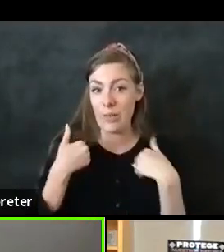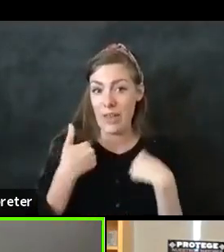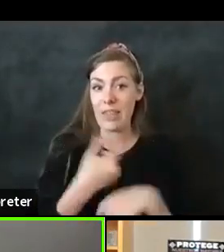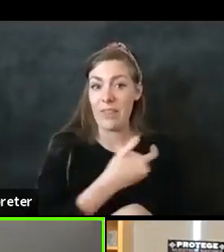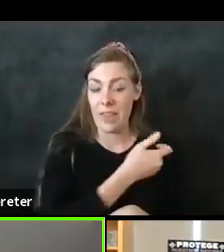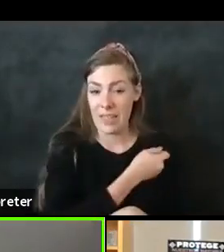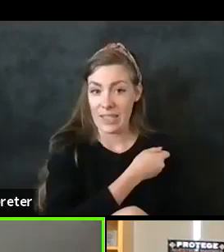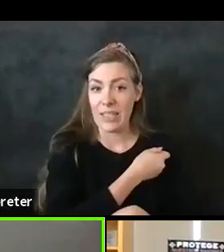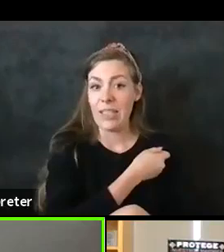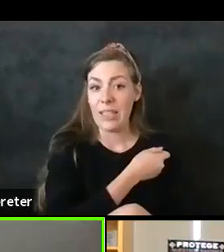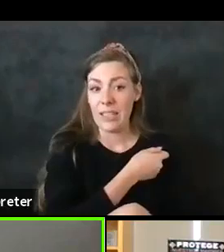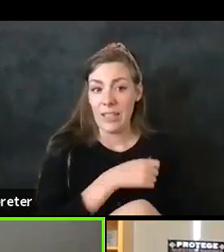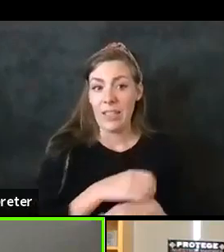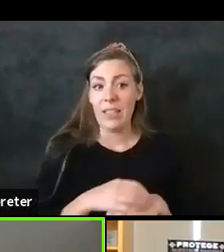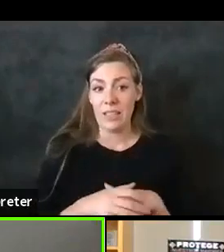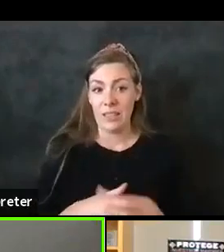without